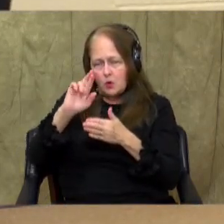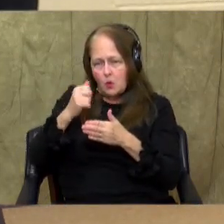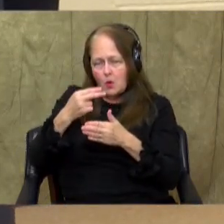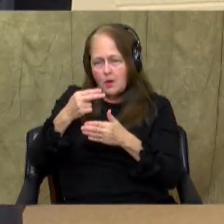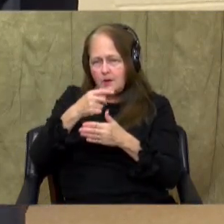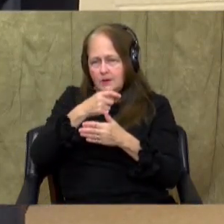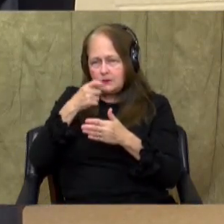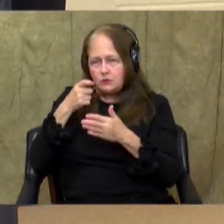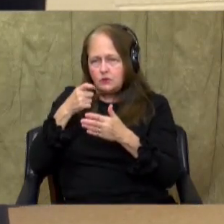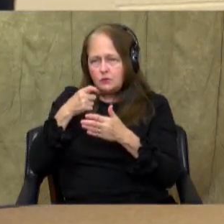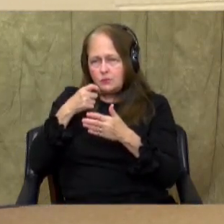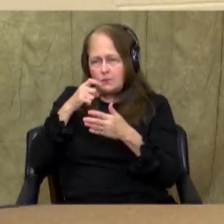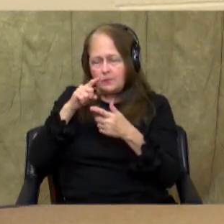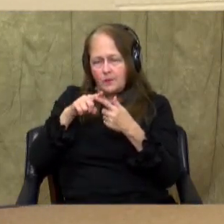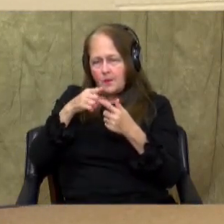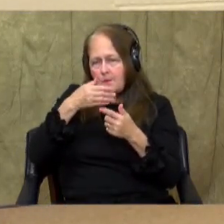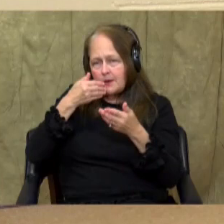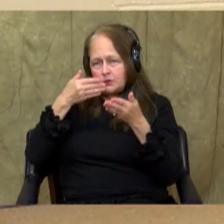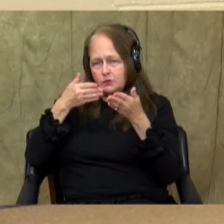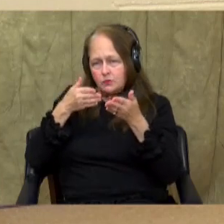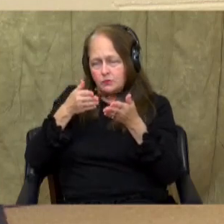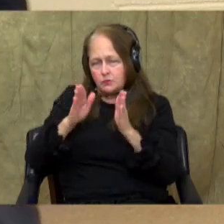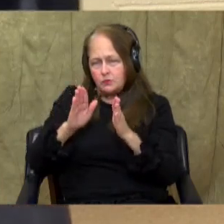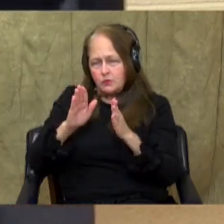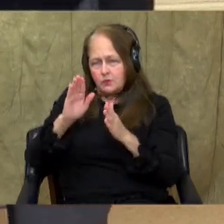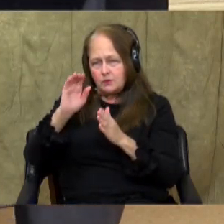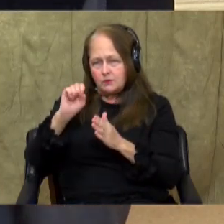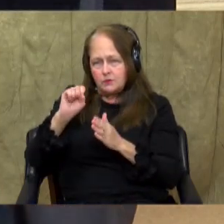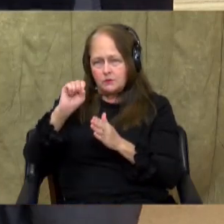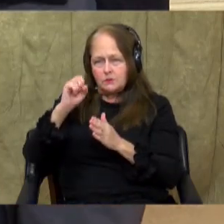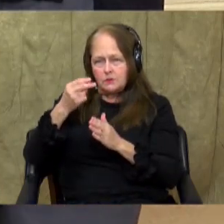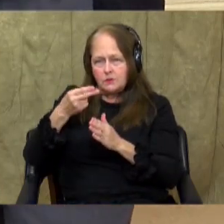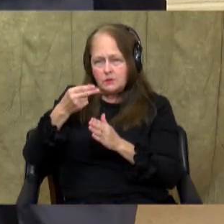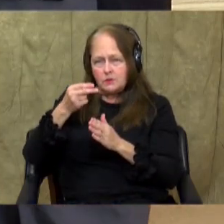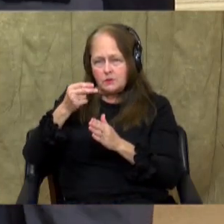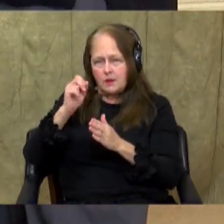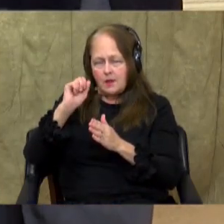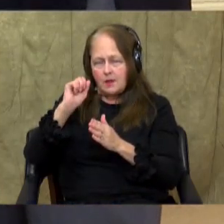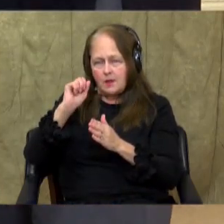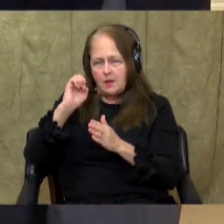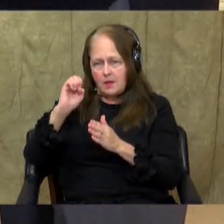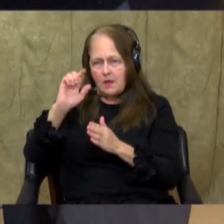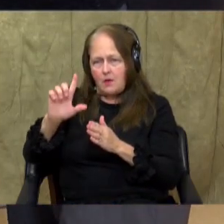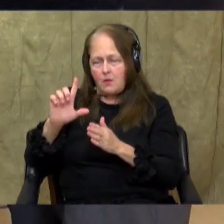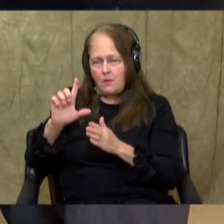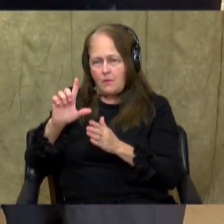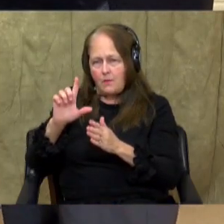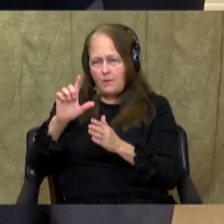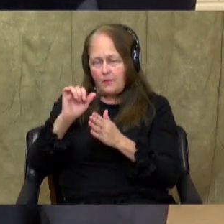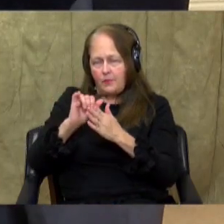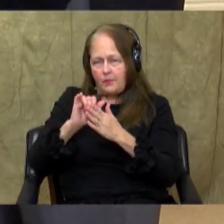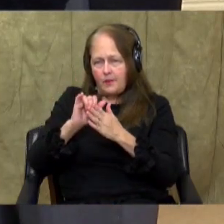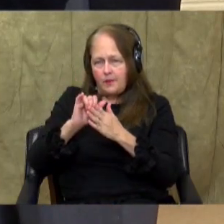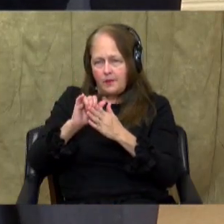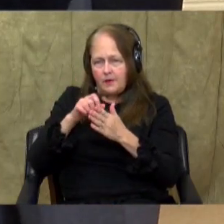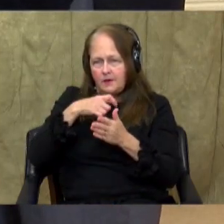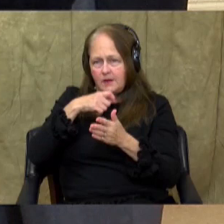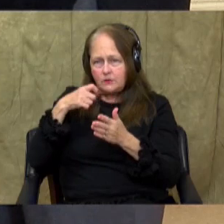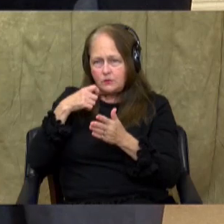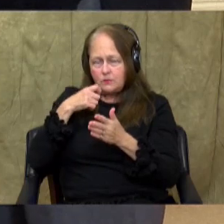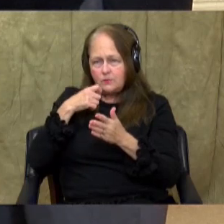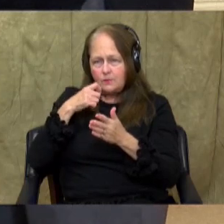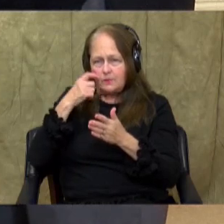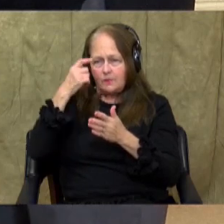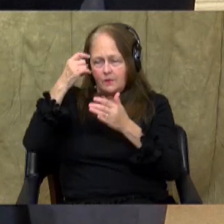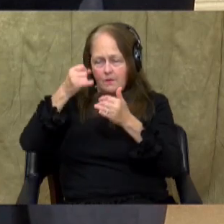and the Kalahari Desert, and the best one is going to be the Sahel, that on the borderland of the Sahara Desert.